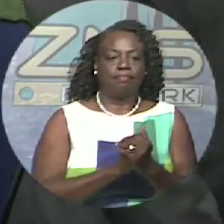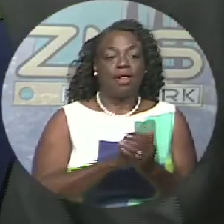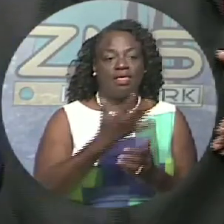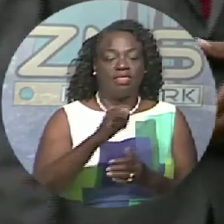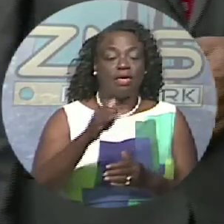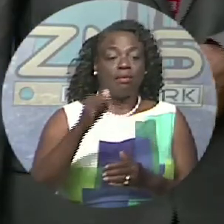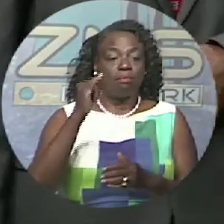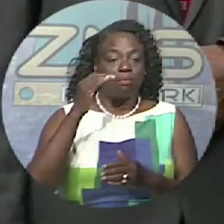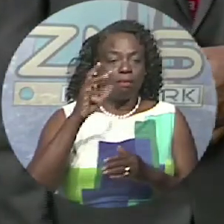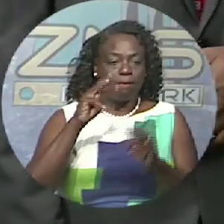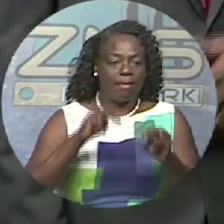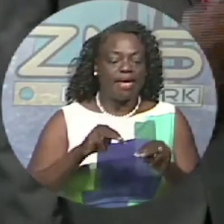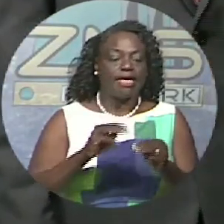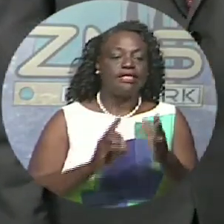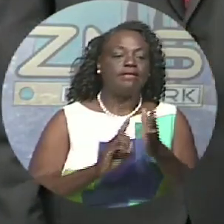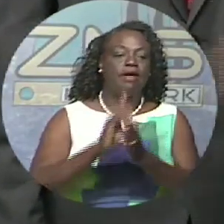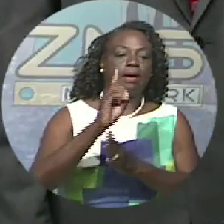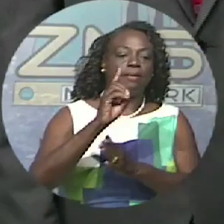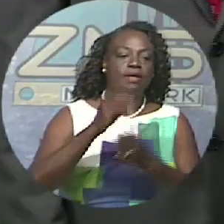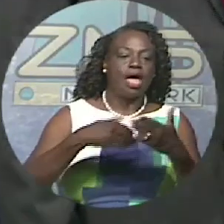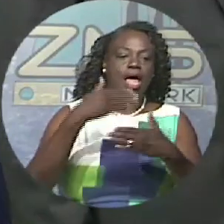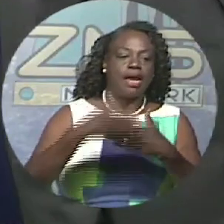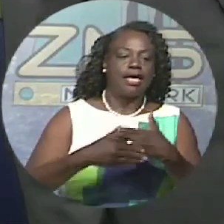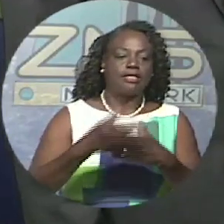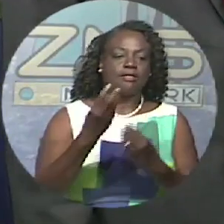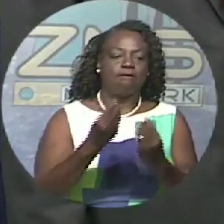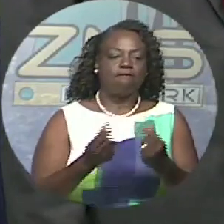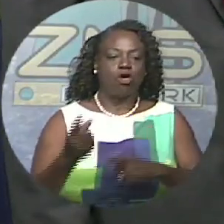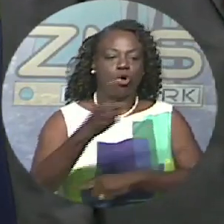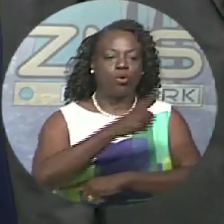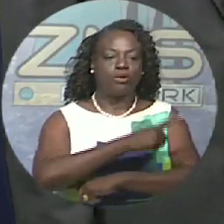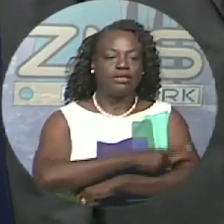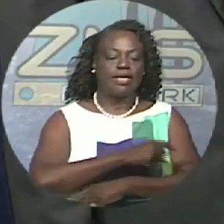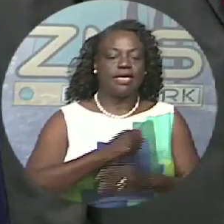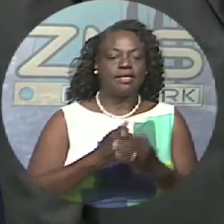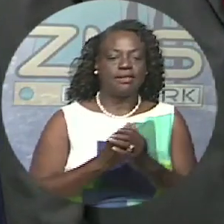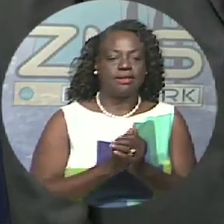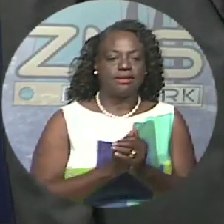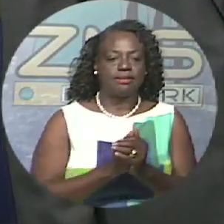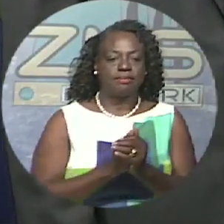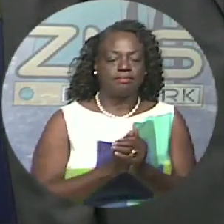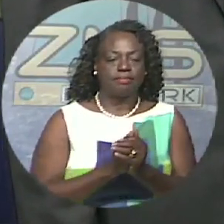couple of days, but we continue to track that as, of course, today begins the Atlantic hurricane season.